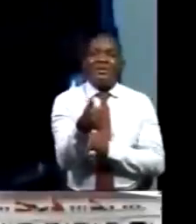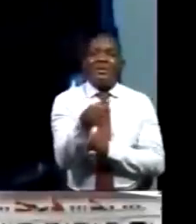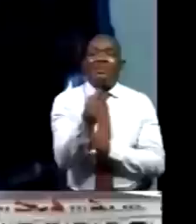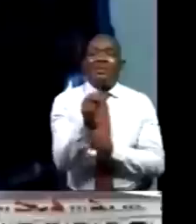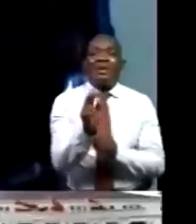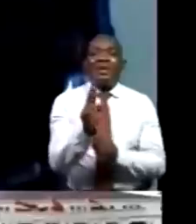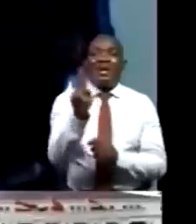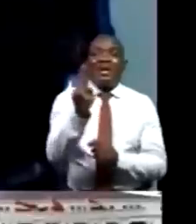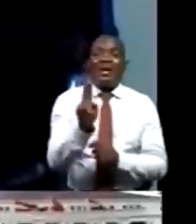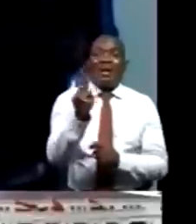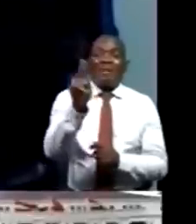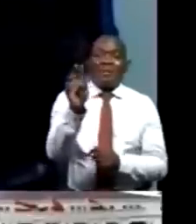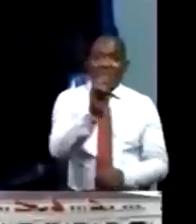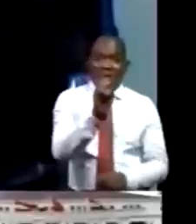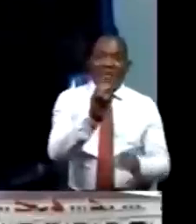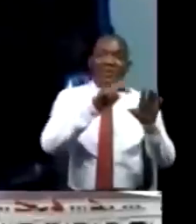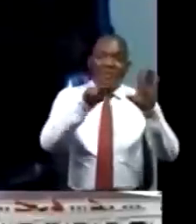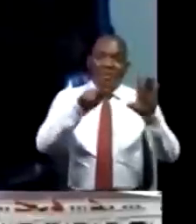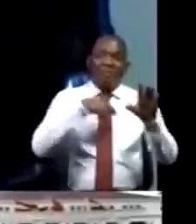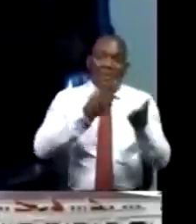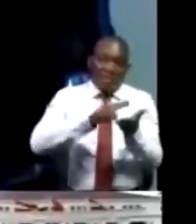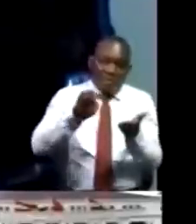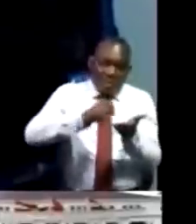Upper West Region.